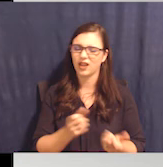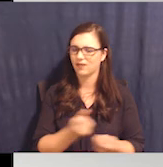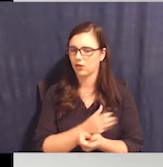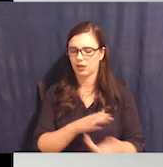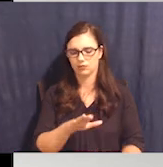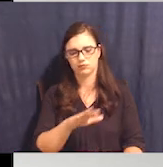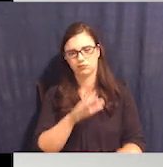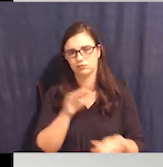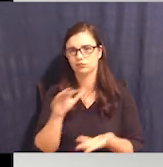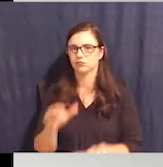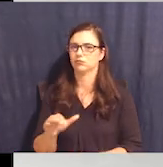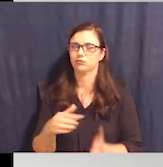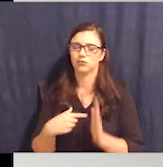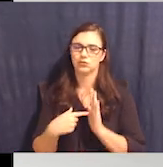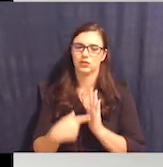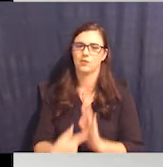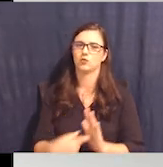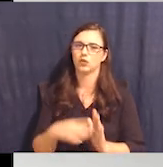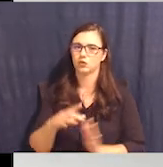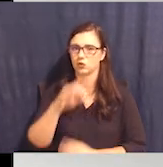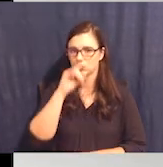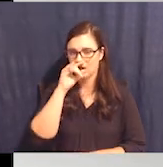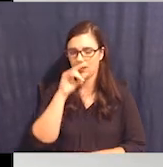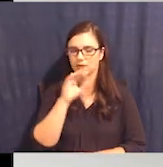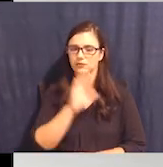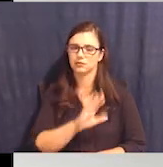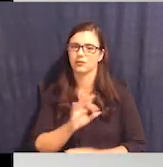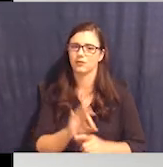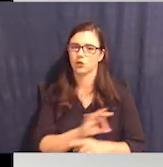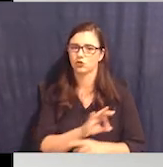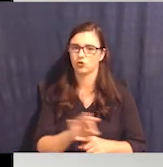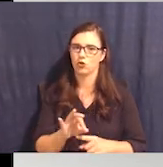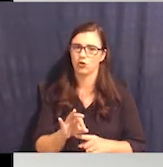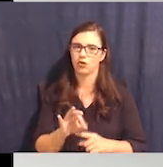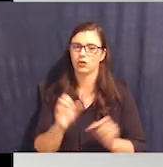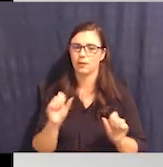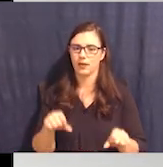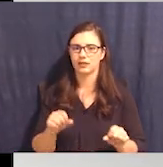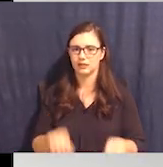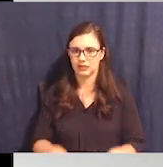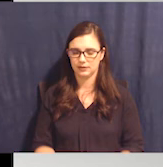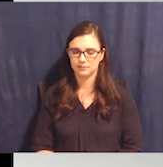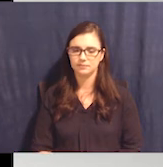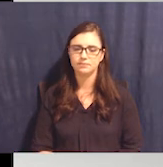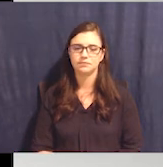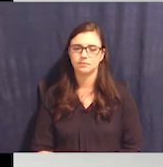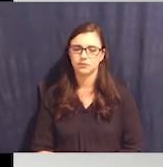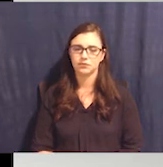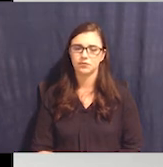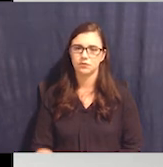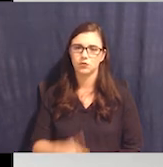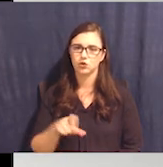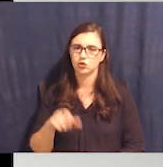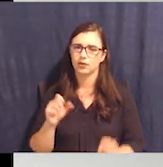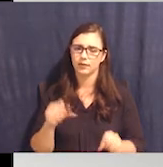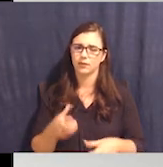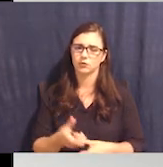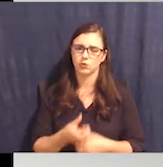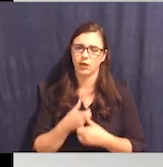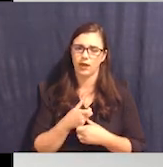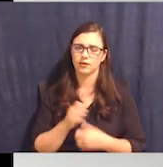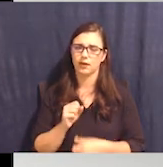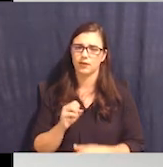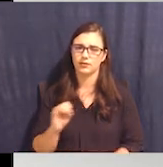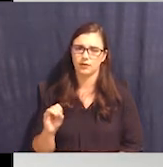IEPs from school, everything that demonstrates your child's functional capacity. You should be able to